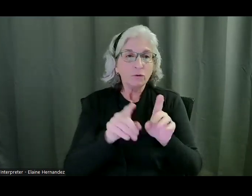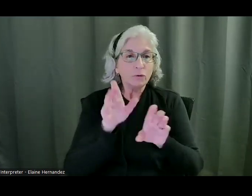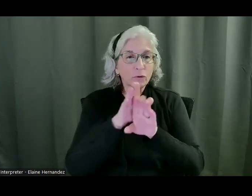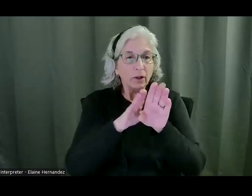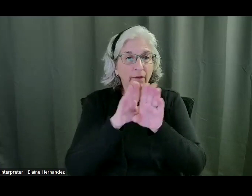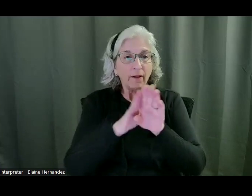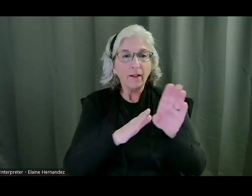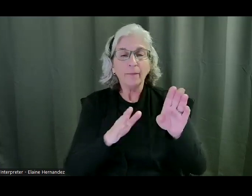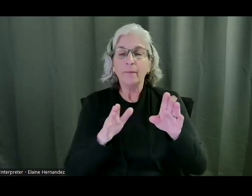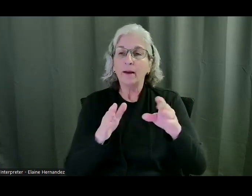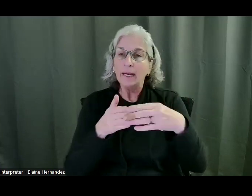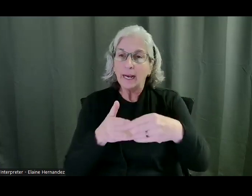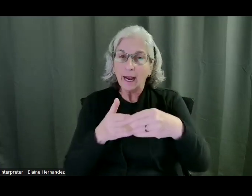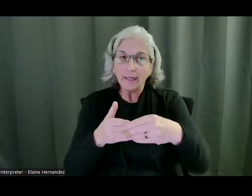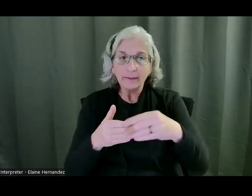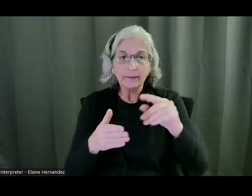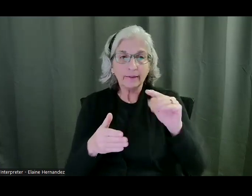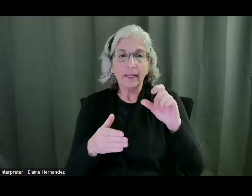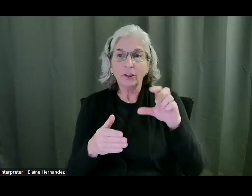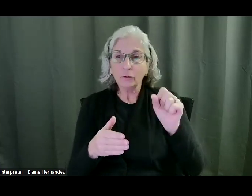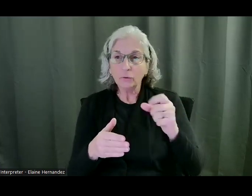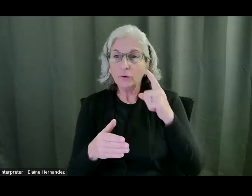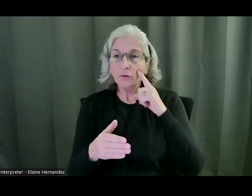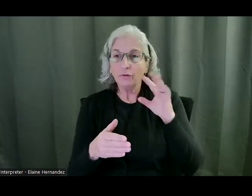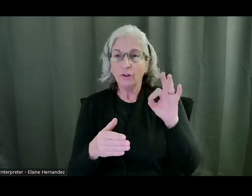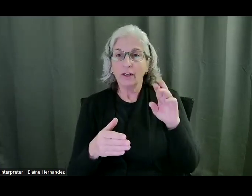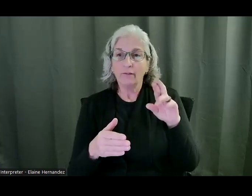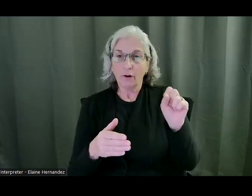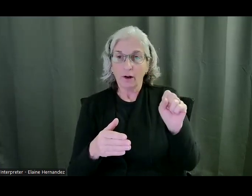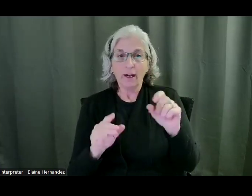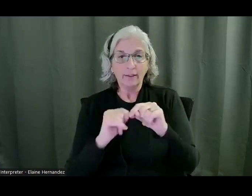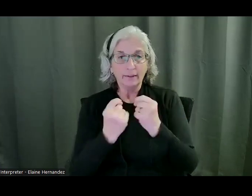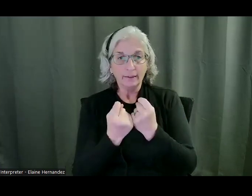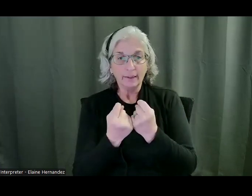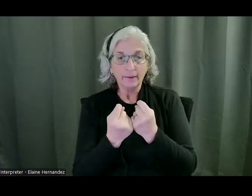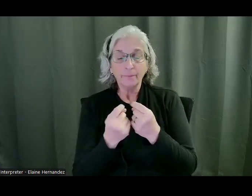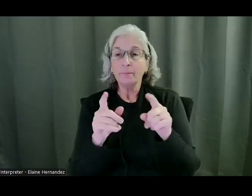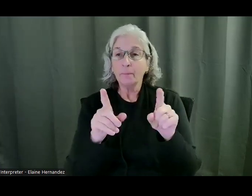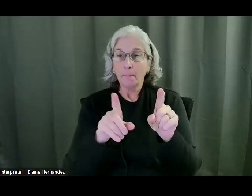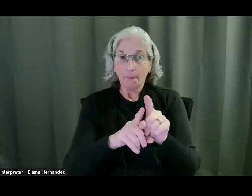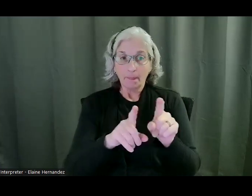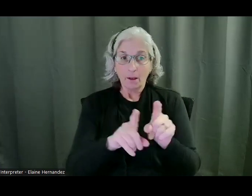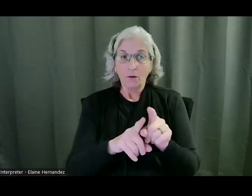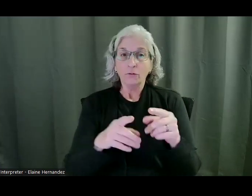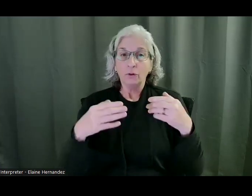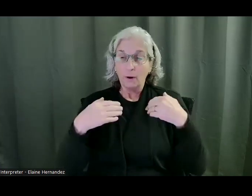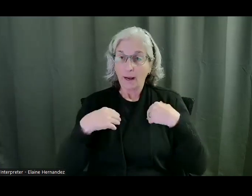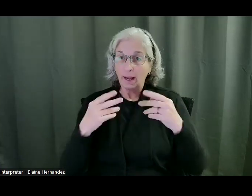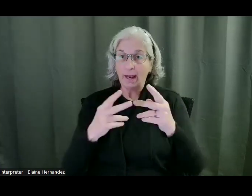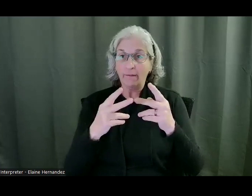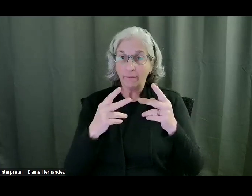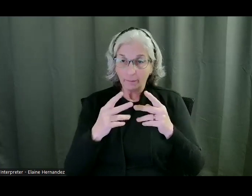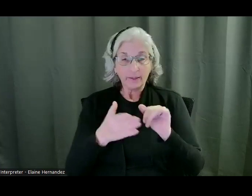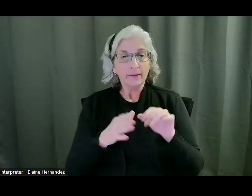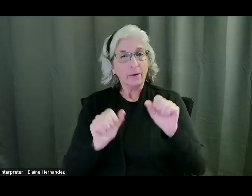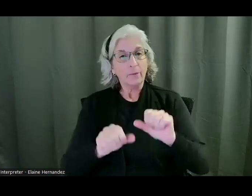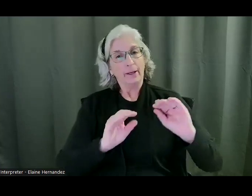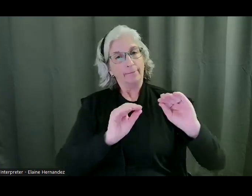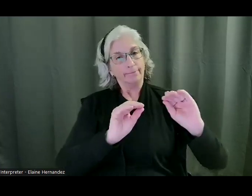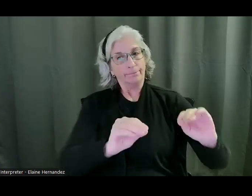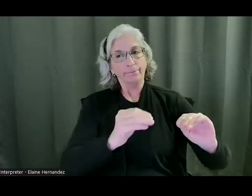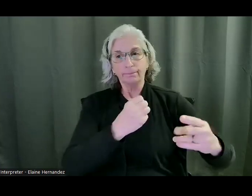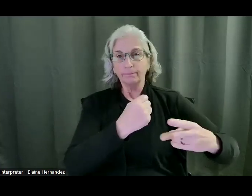for our FRS team, as well as having a place where we could house all this that